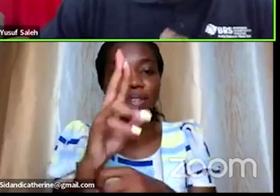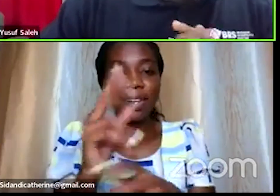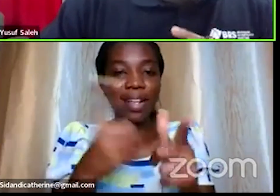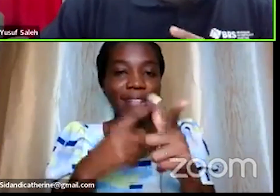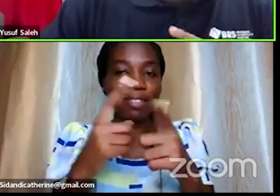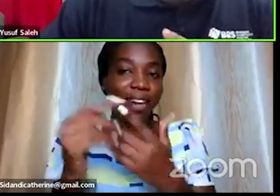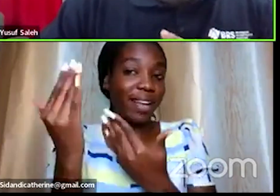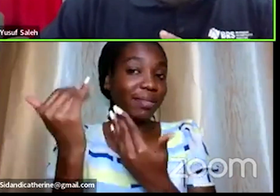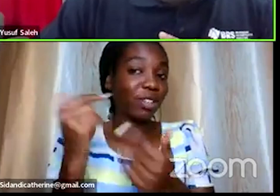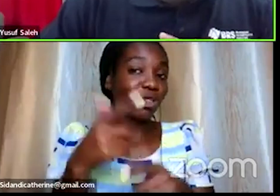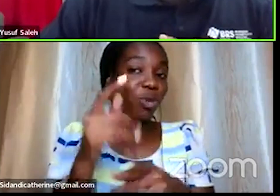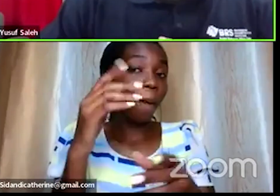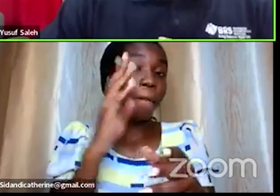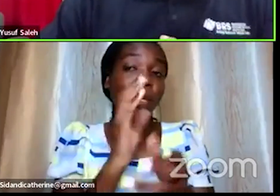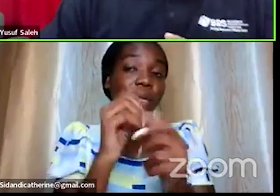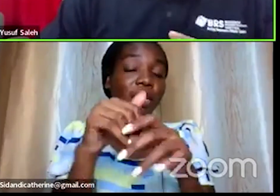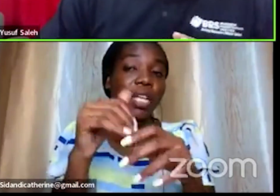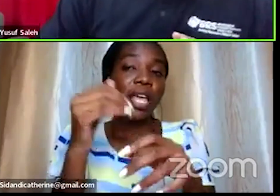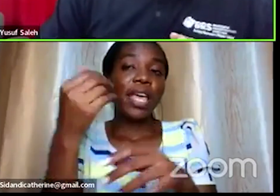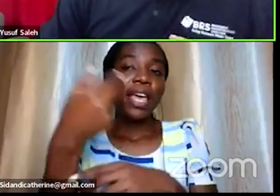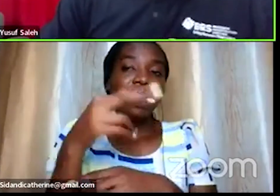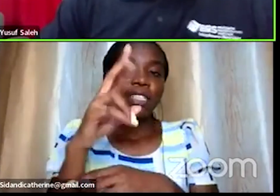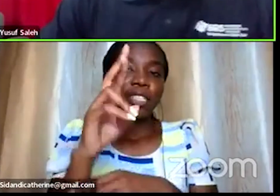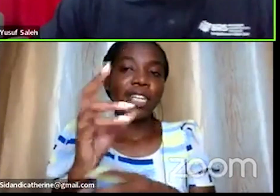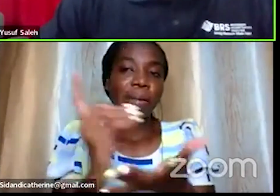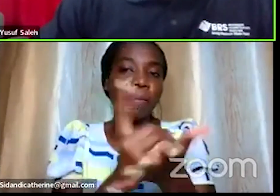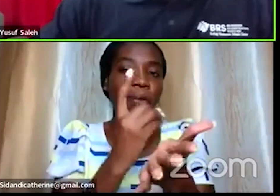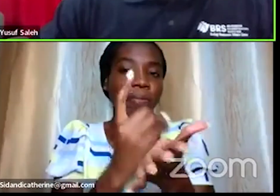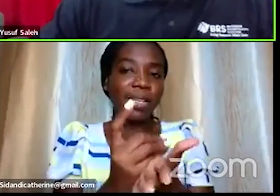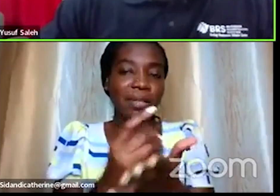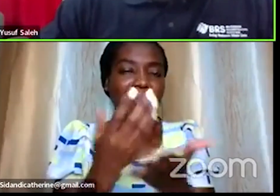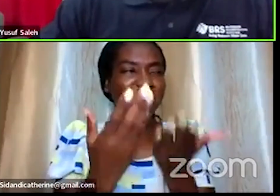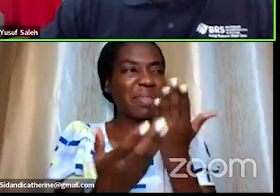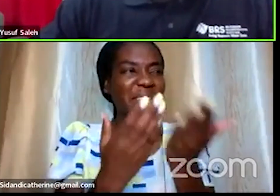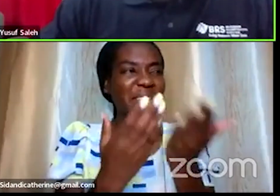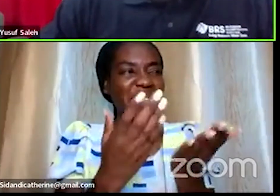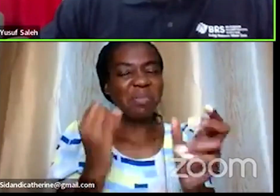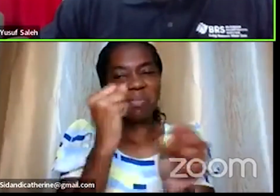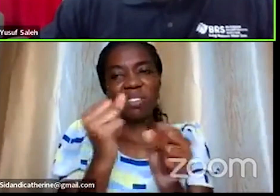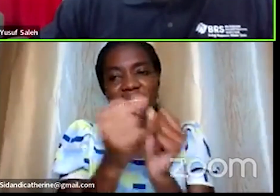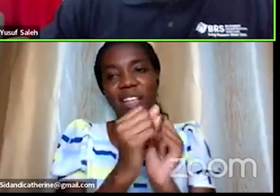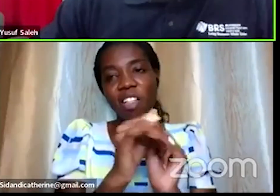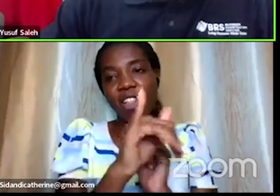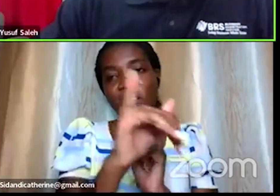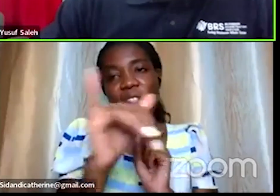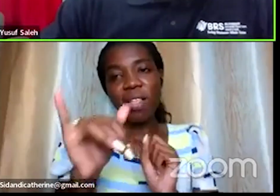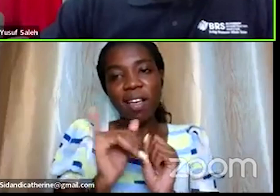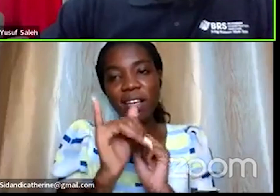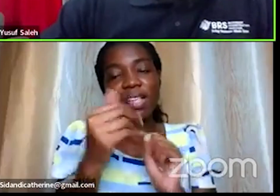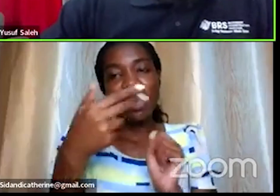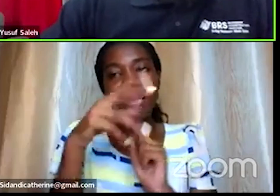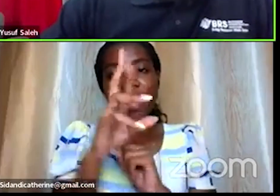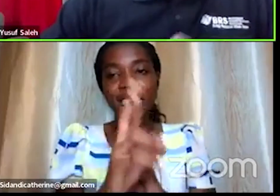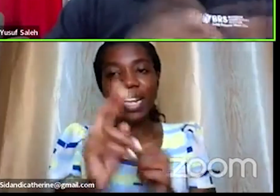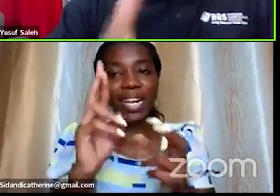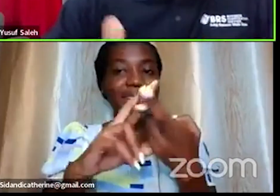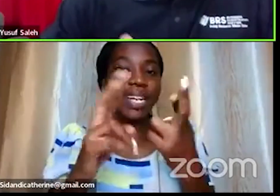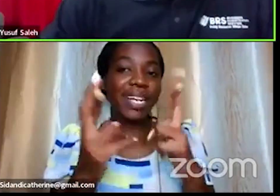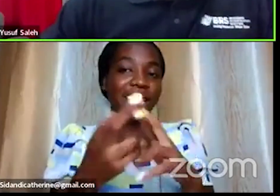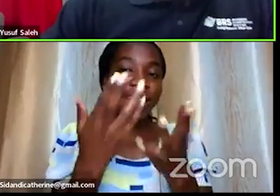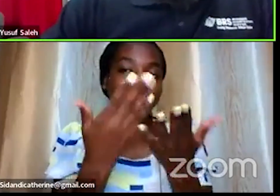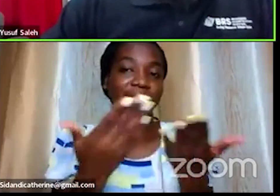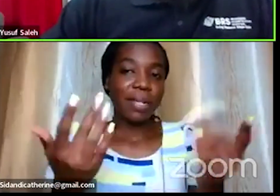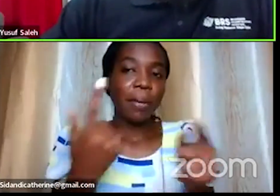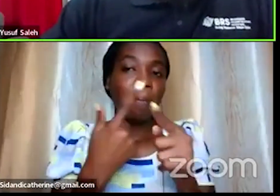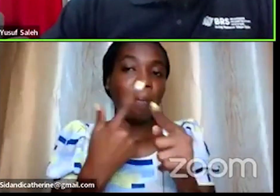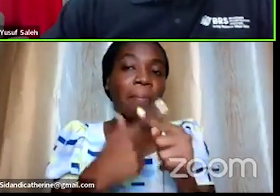be in a HR department, maybe the one dealing with all those HR related things. But here there's